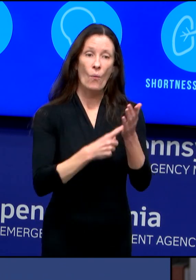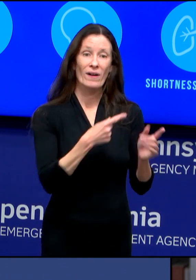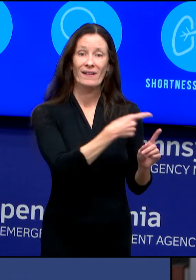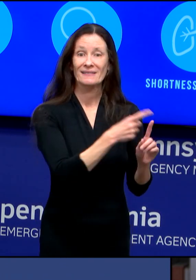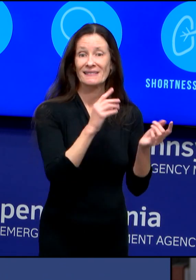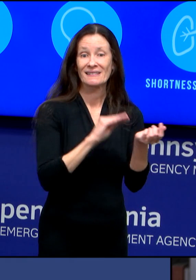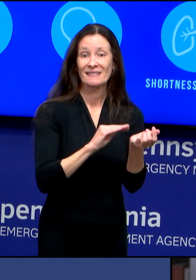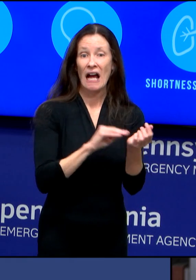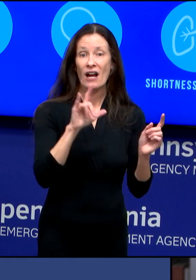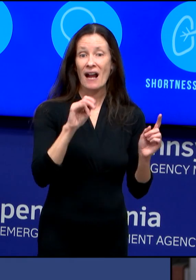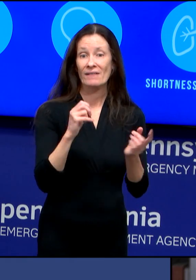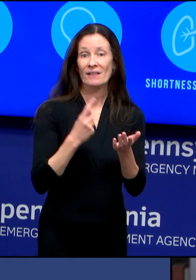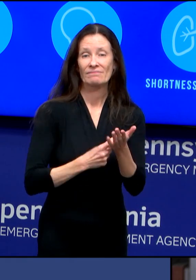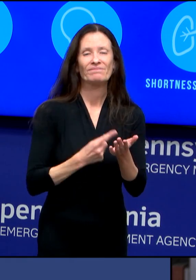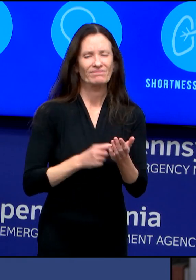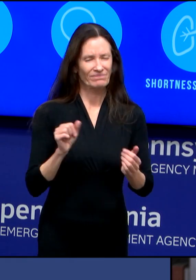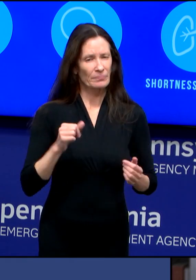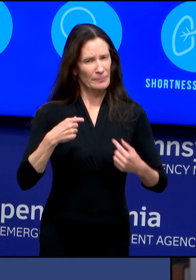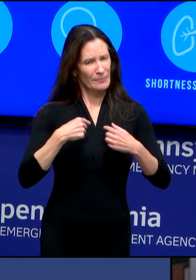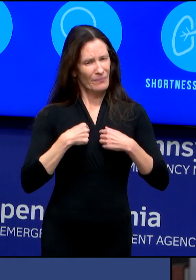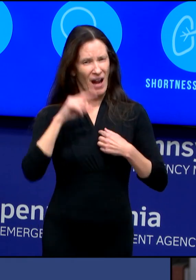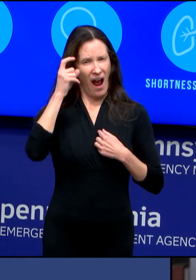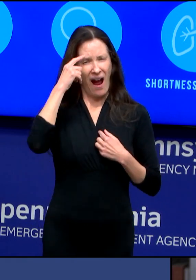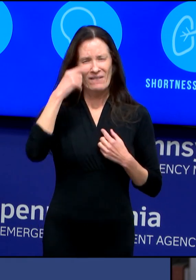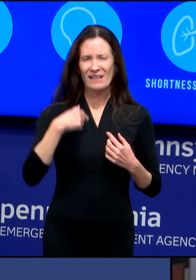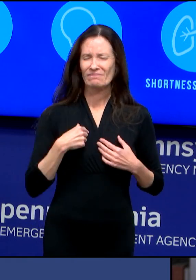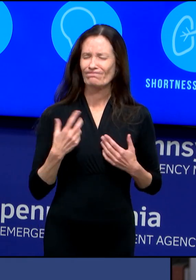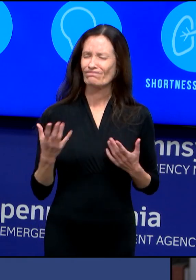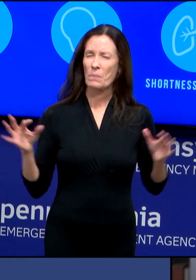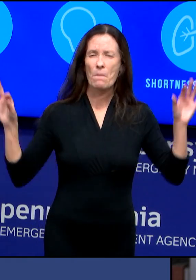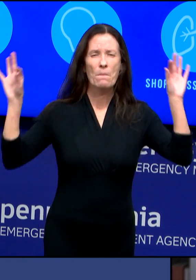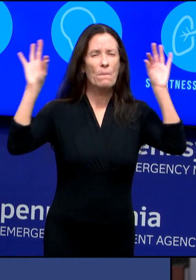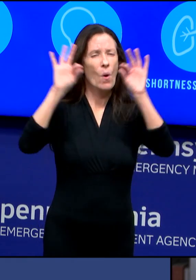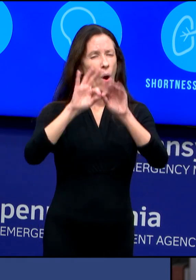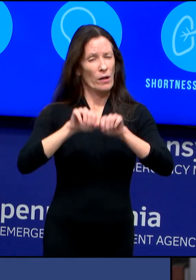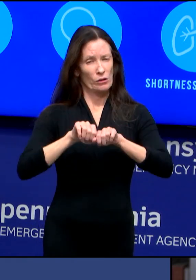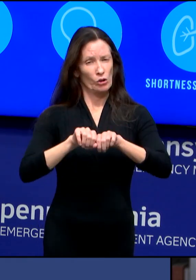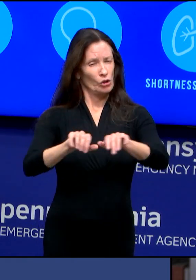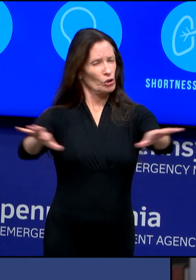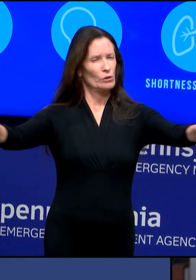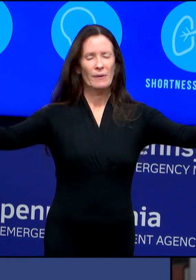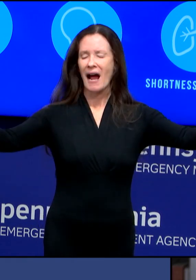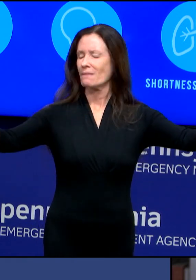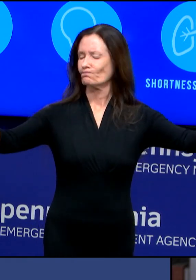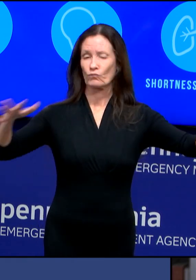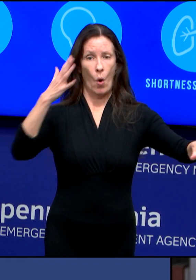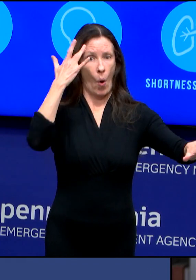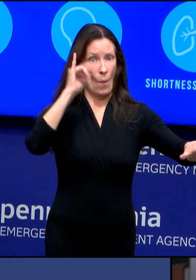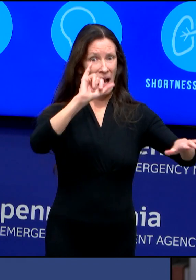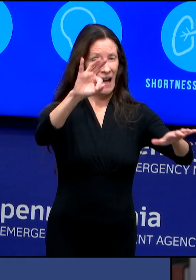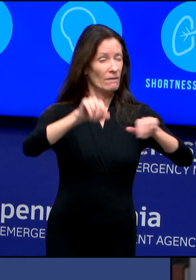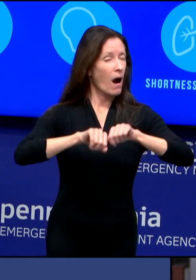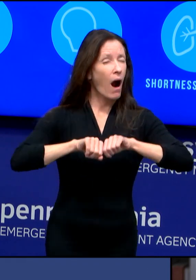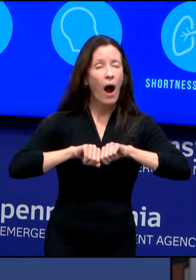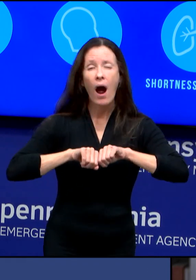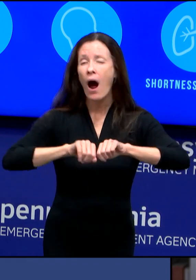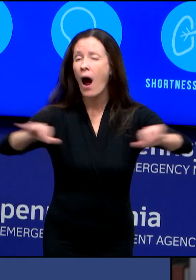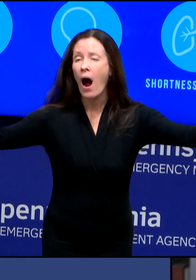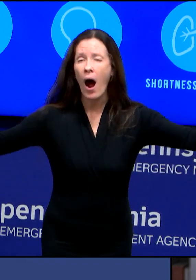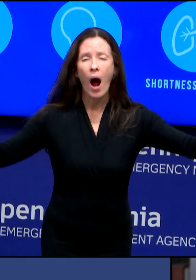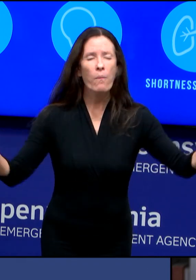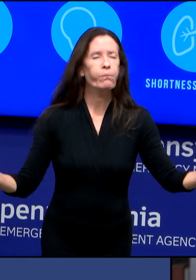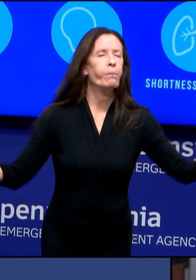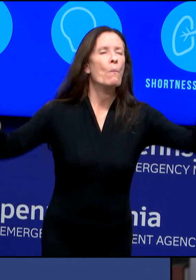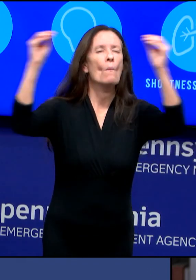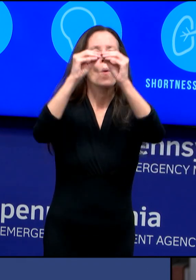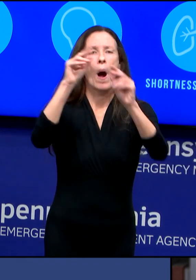this disease is going to overwhelm the healthcare system. So we need to buy time to build up the capacity of the healthcare system. I think the question